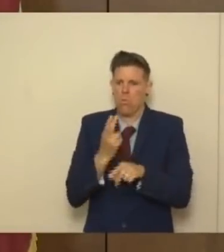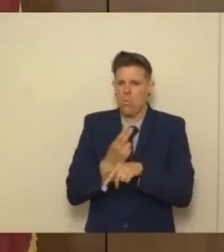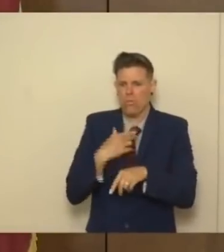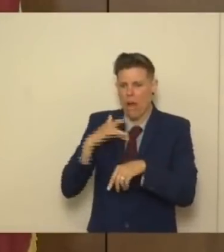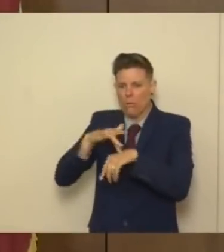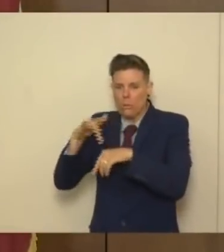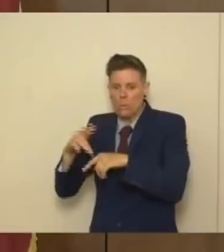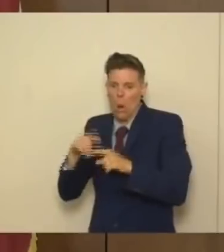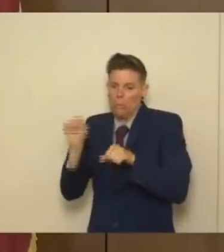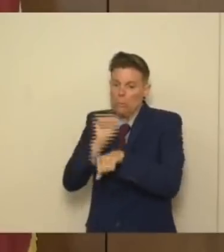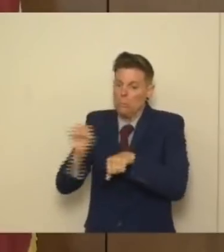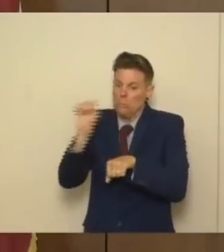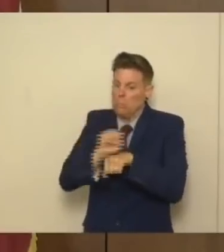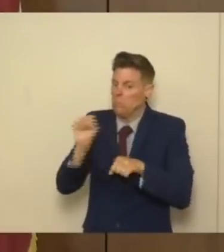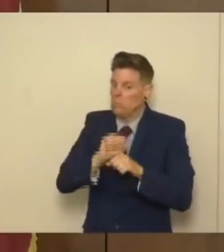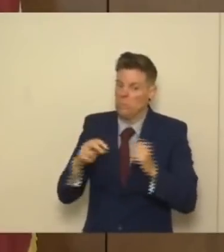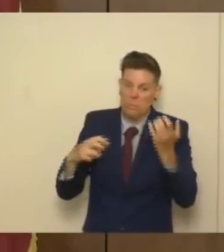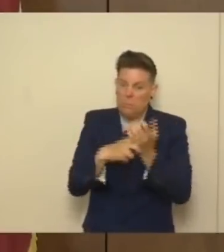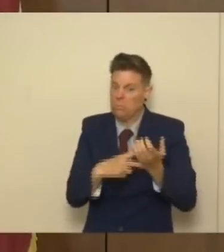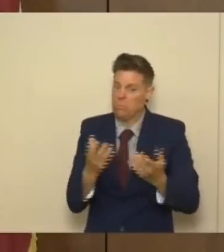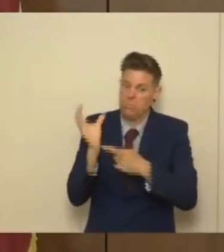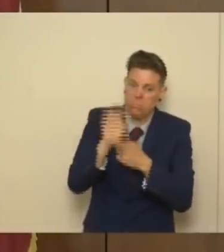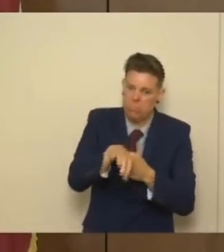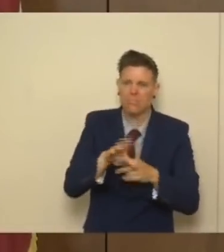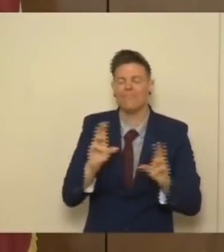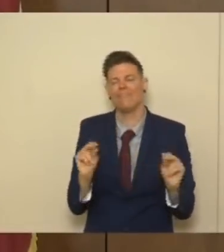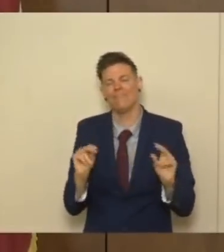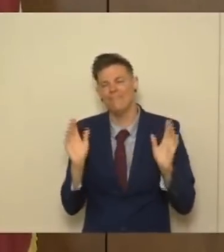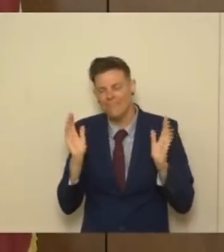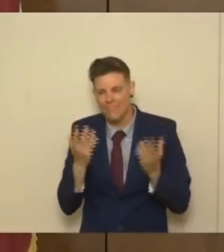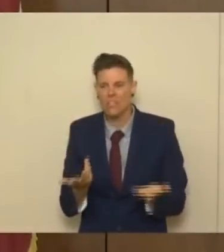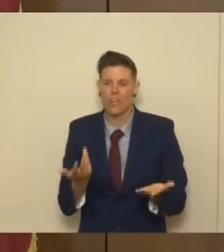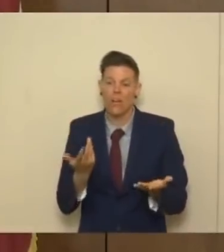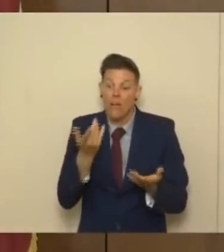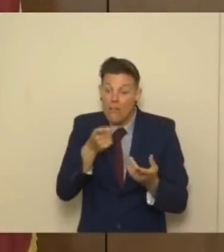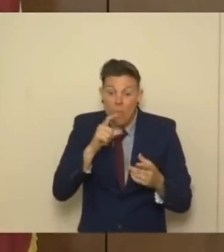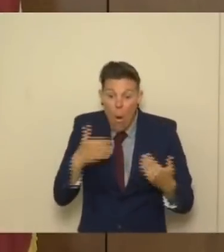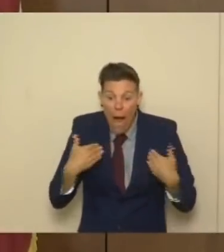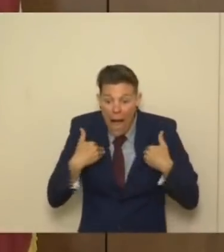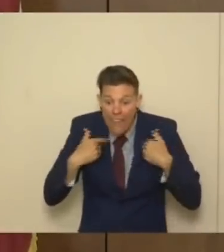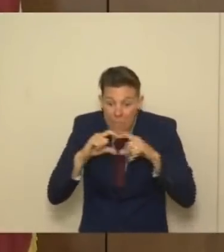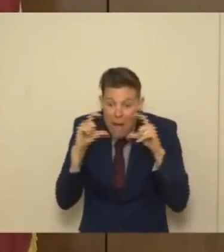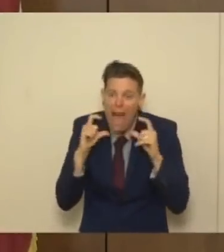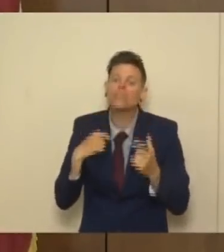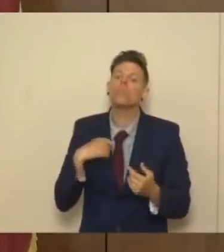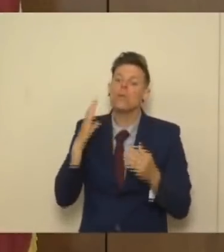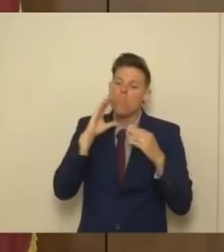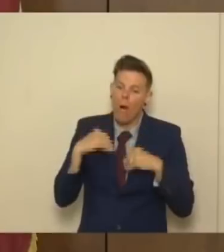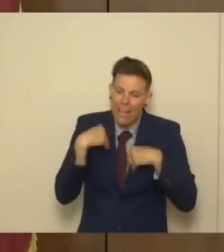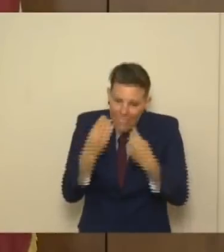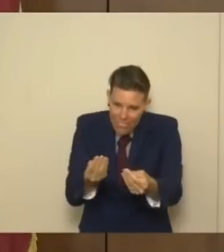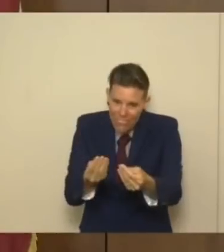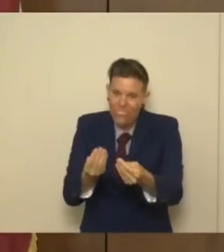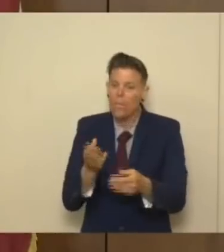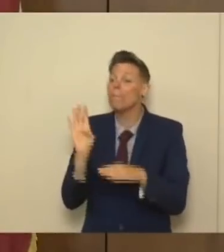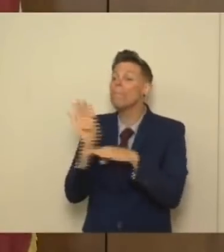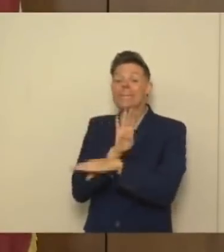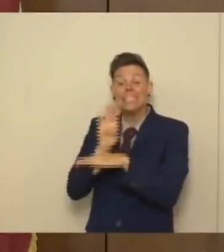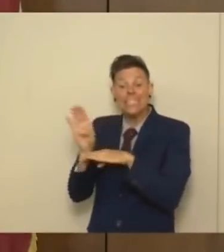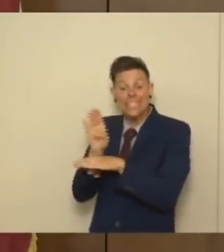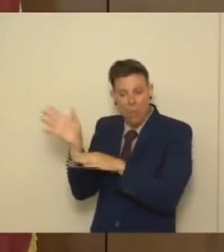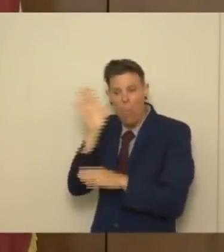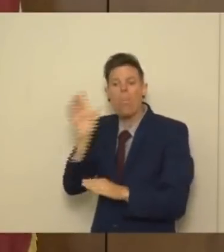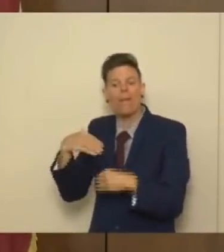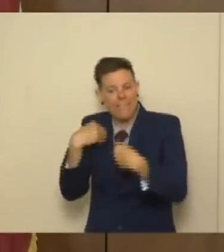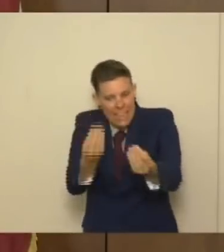Most businesses are still trying to provide them to you. They don't have to be medical masks. You don't have to spend any money. And